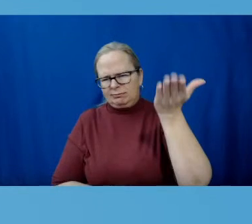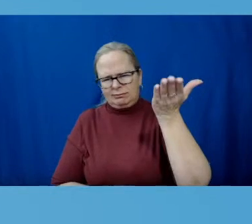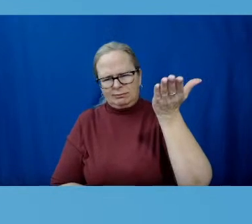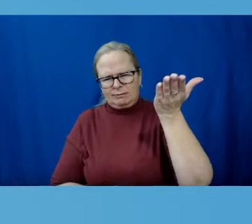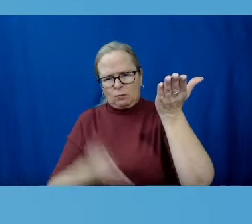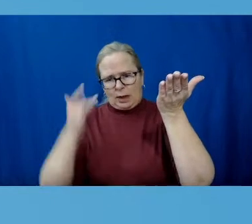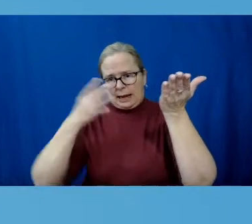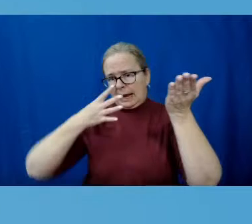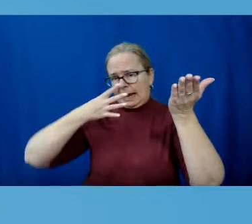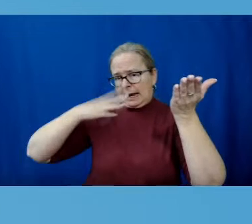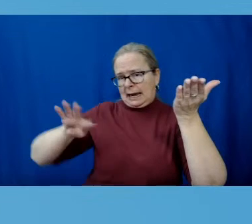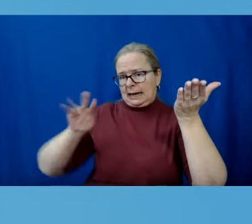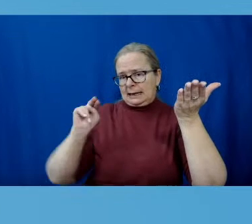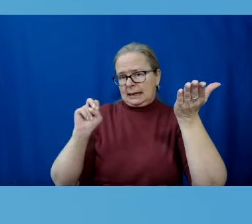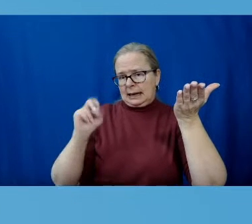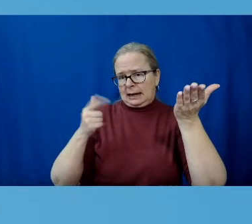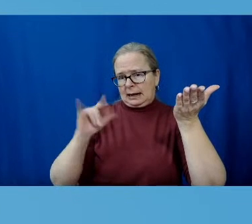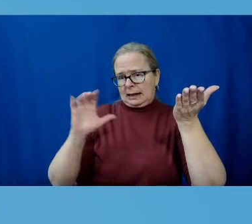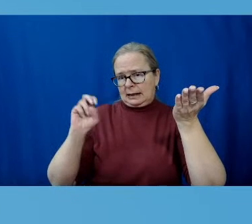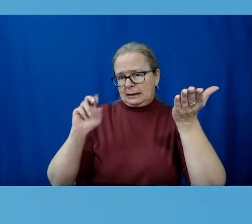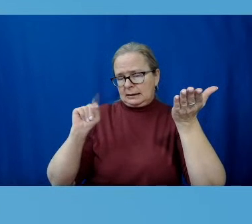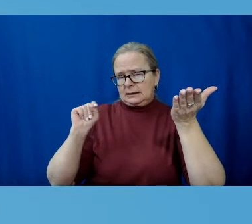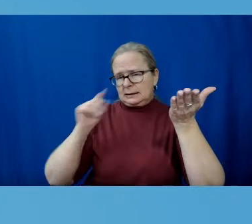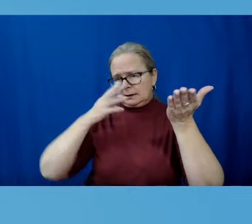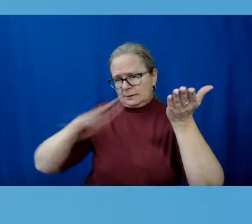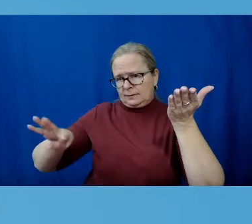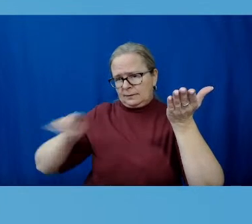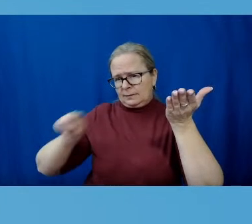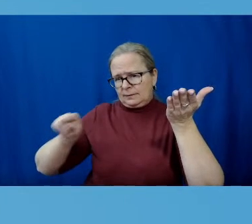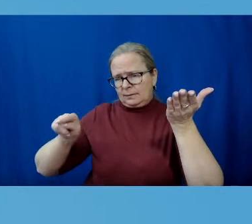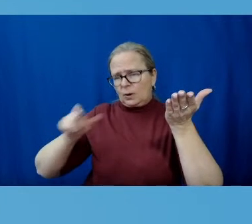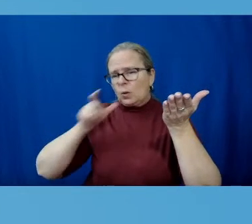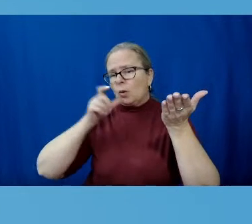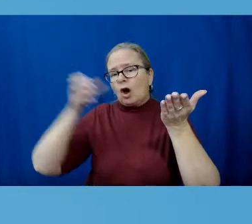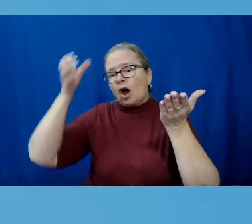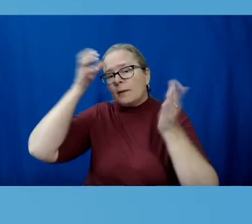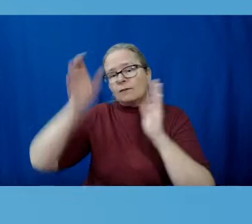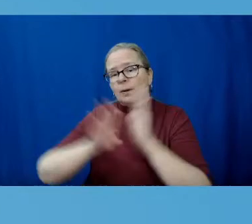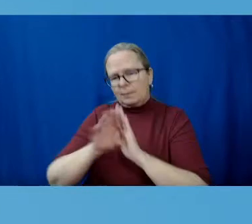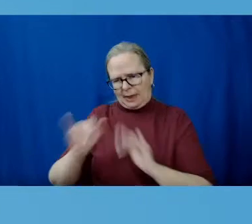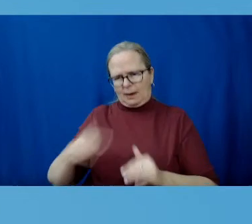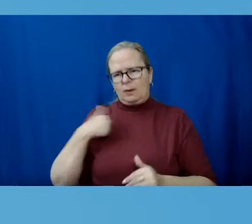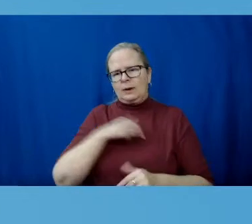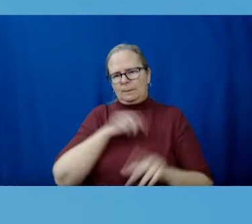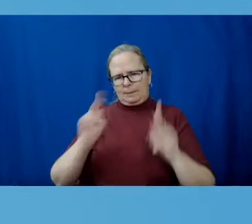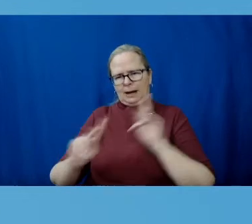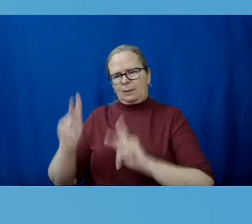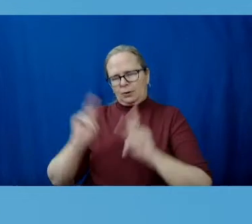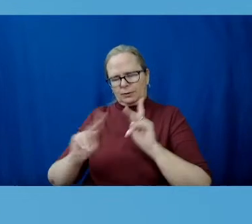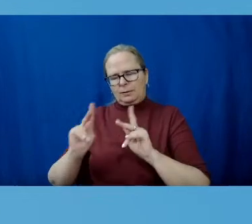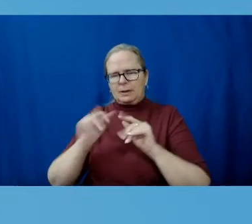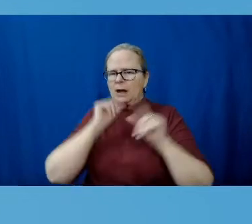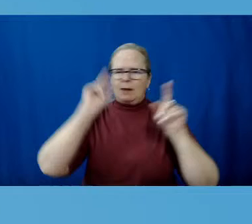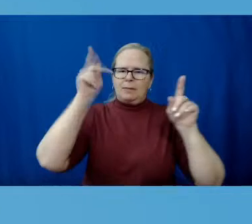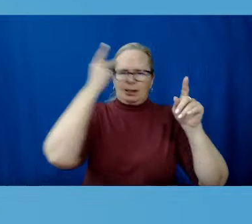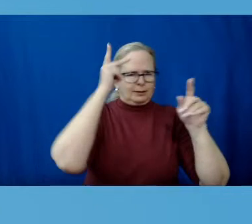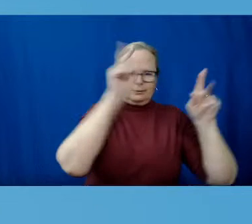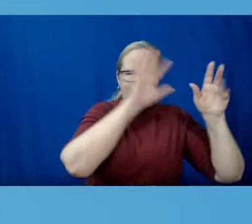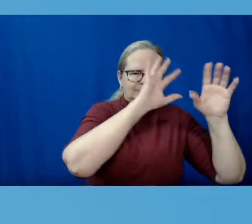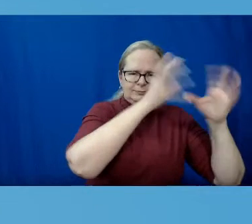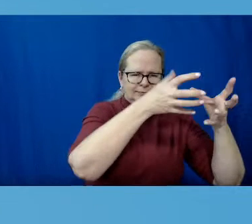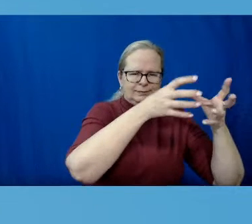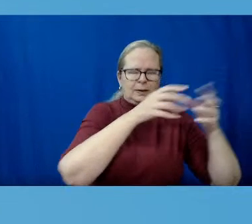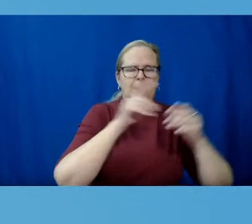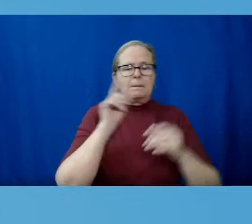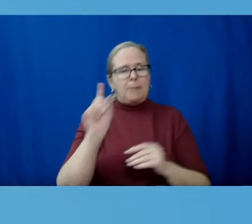actors. And as it's been adapted to the concept of government actors, the courts have been pretty limited in allowing people